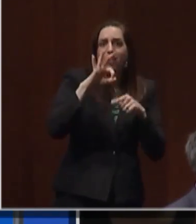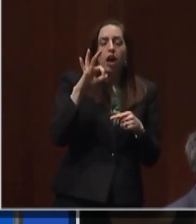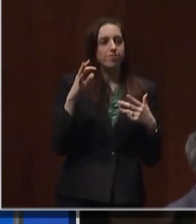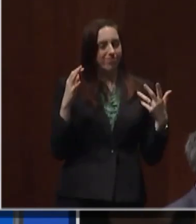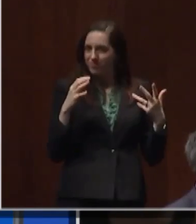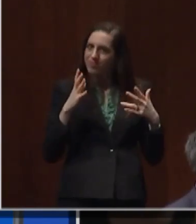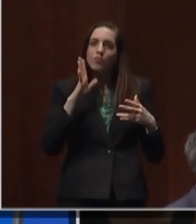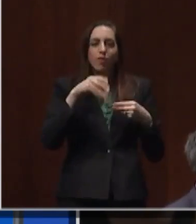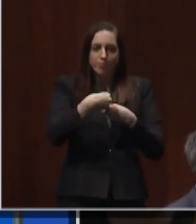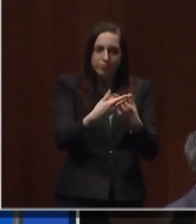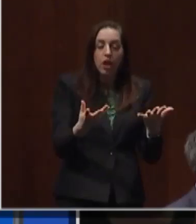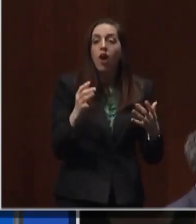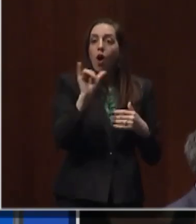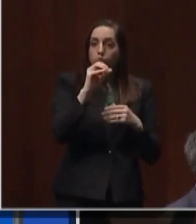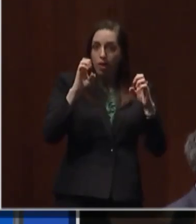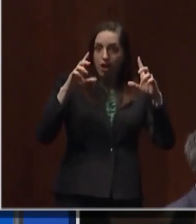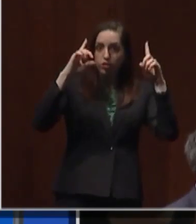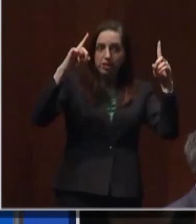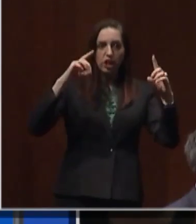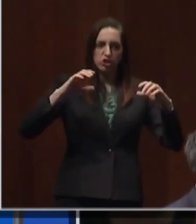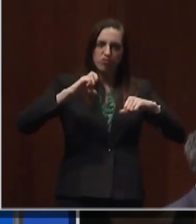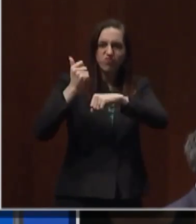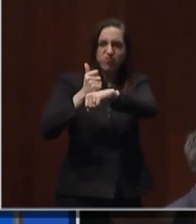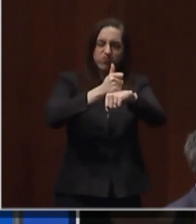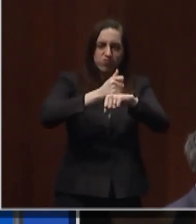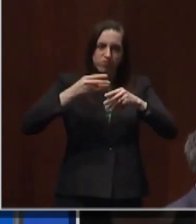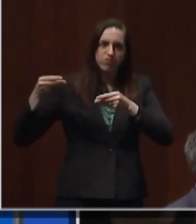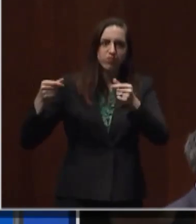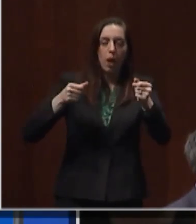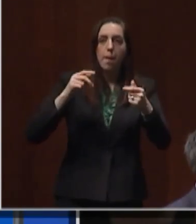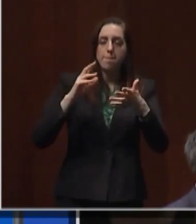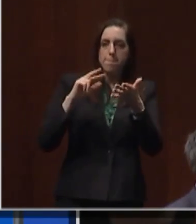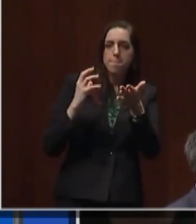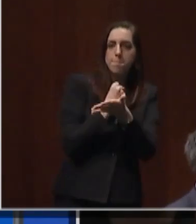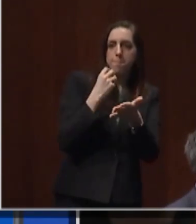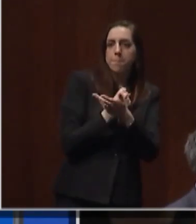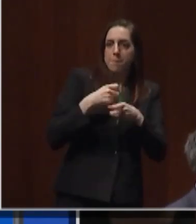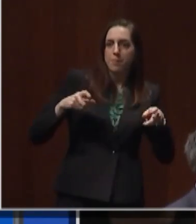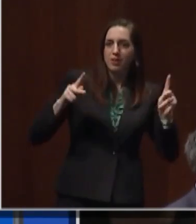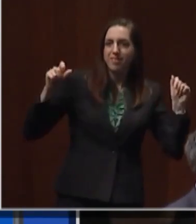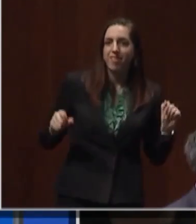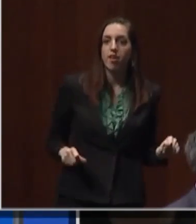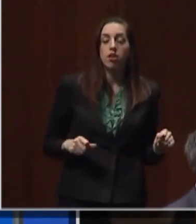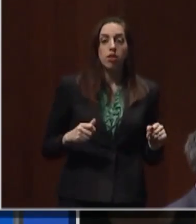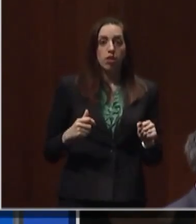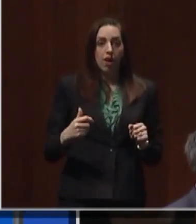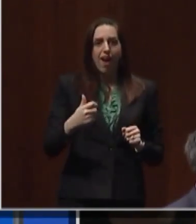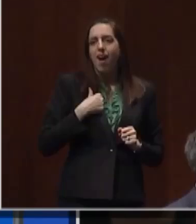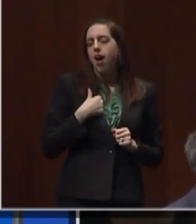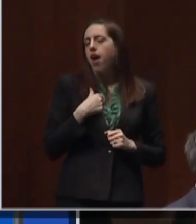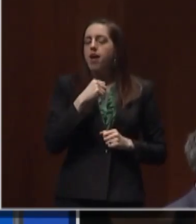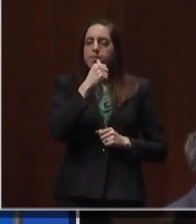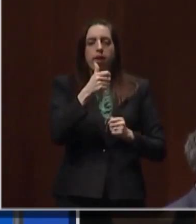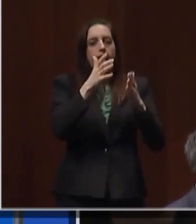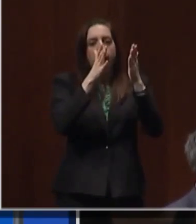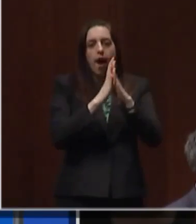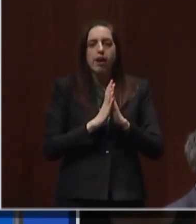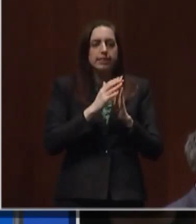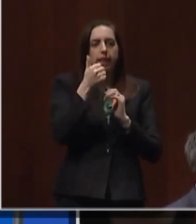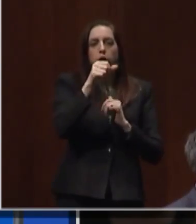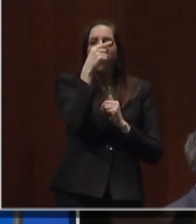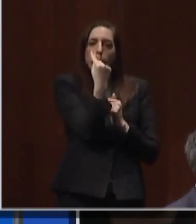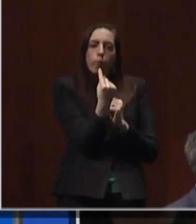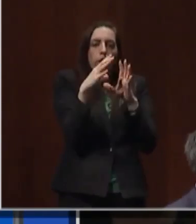where education becomes a conduit to better economic opportunities. I am not asking any one